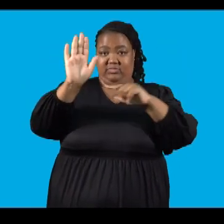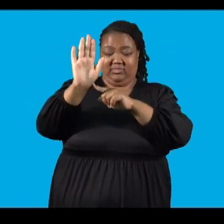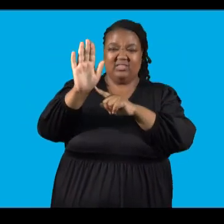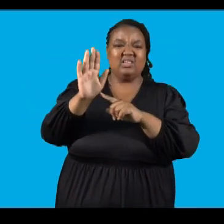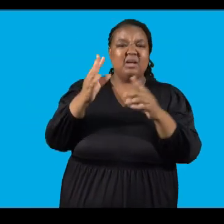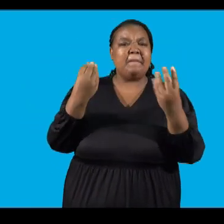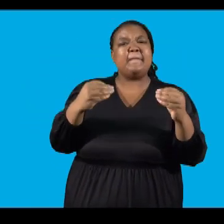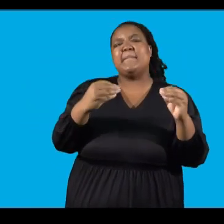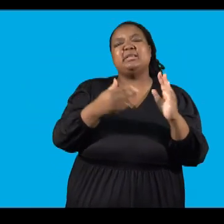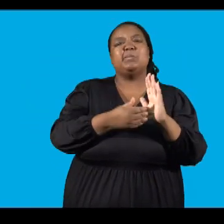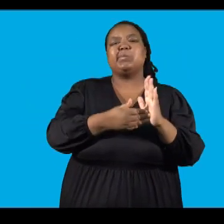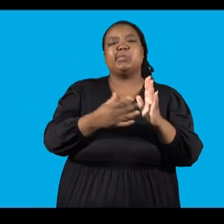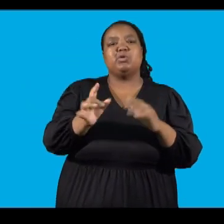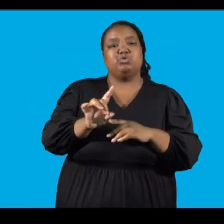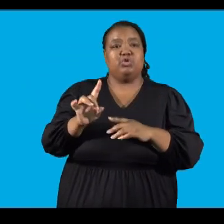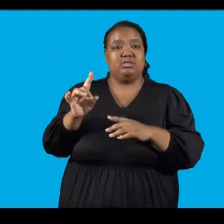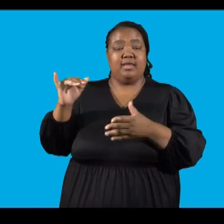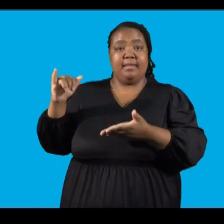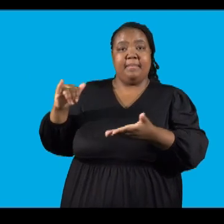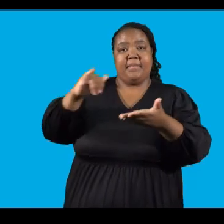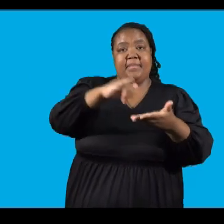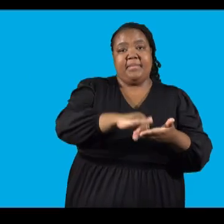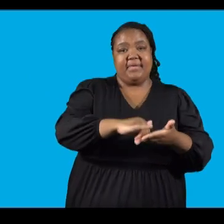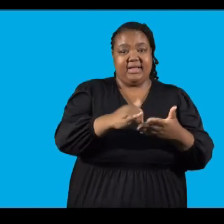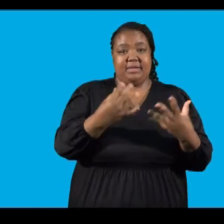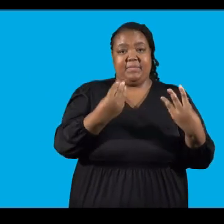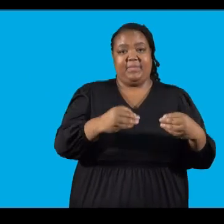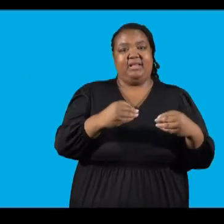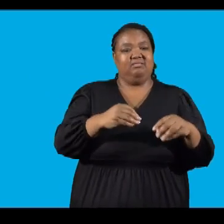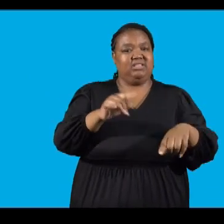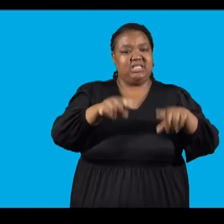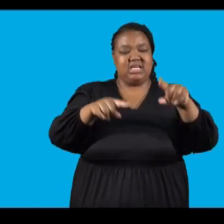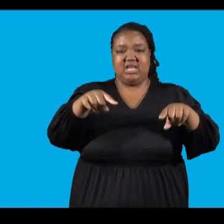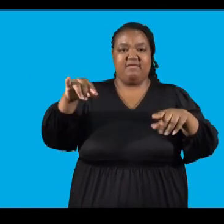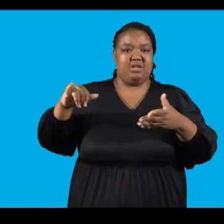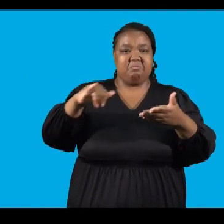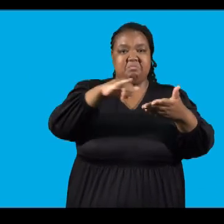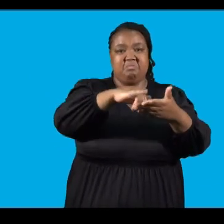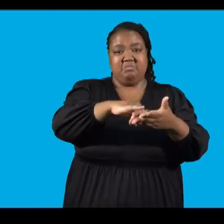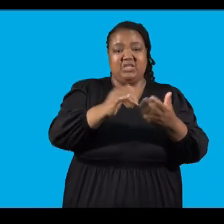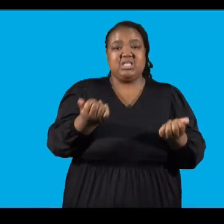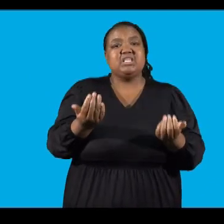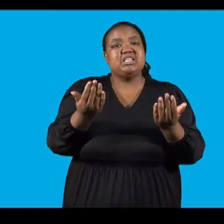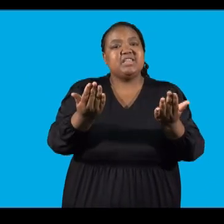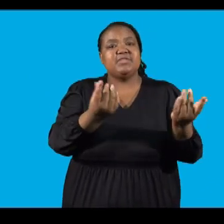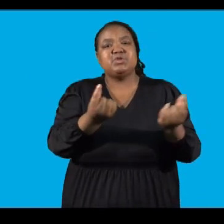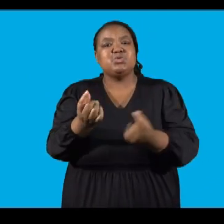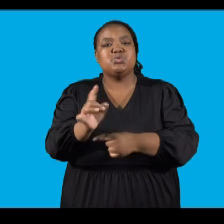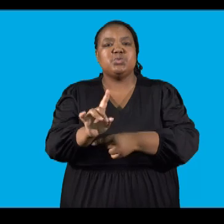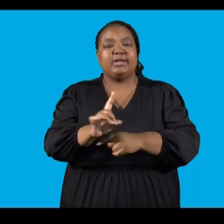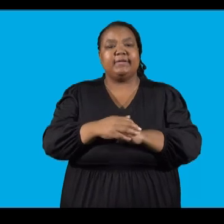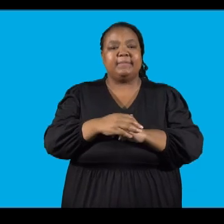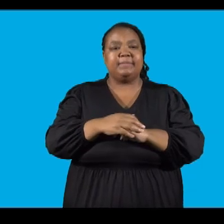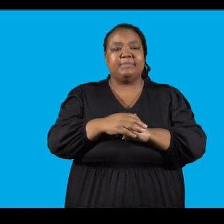the firms above. So this is the aviation industry, different airlines. What type